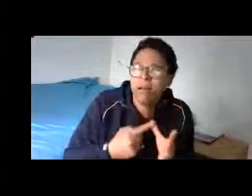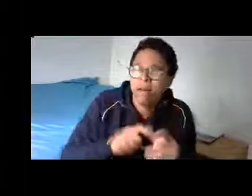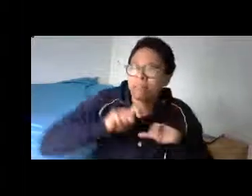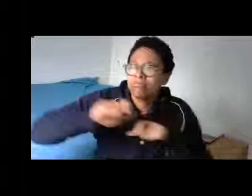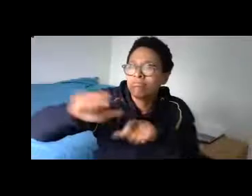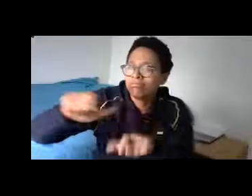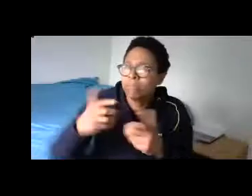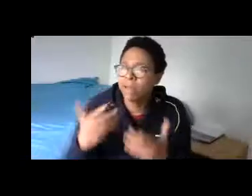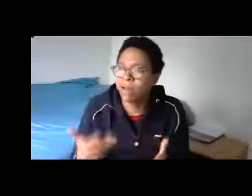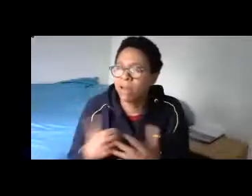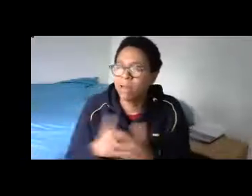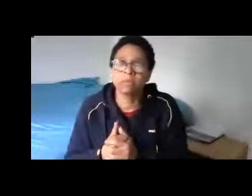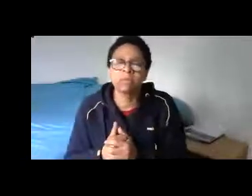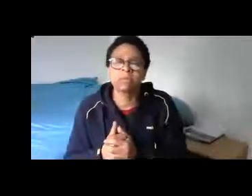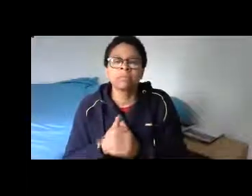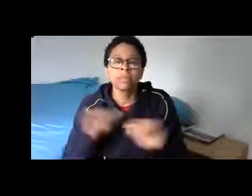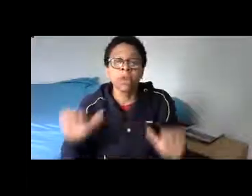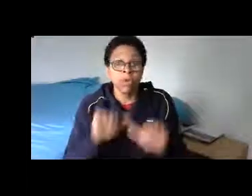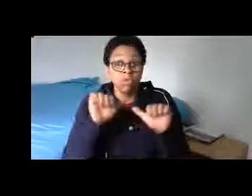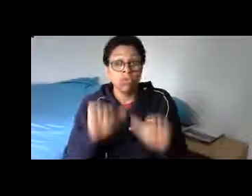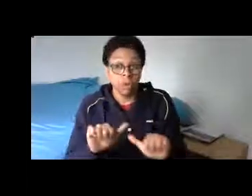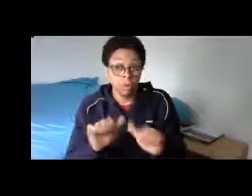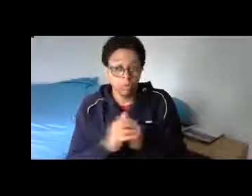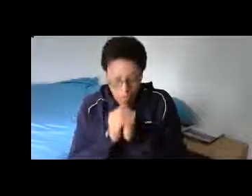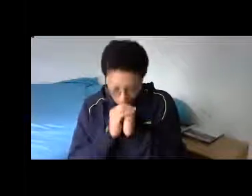on it?" Oh, okay.